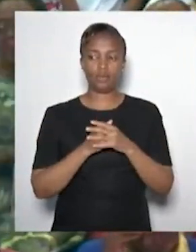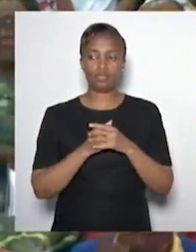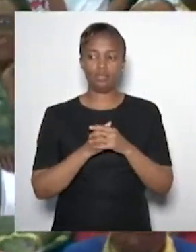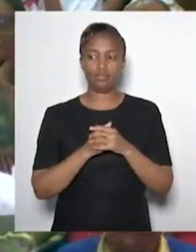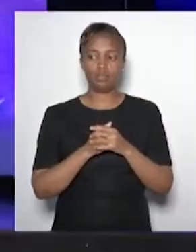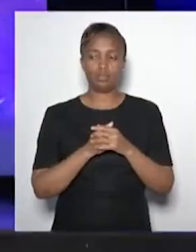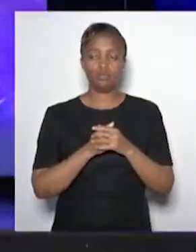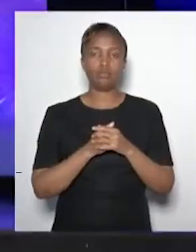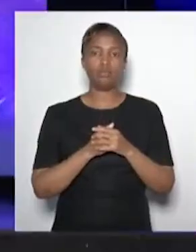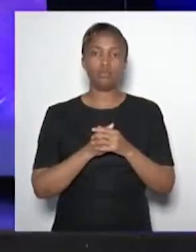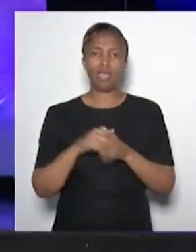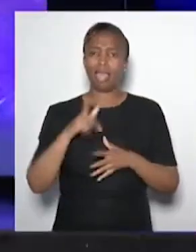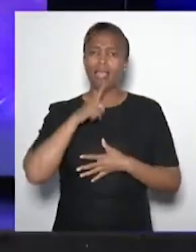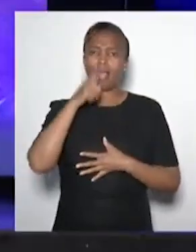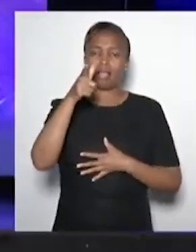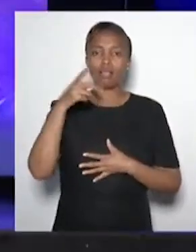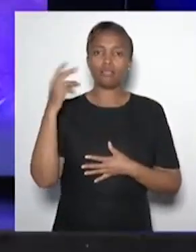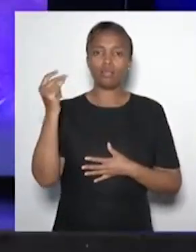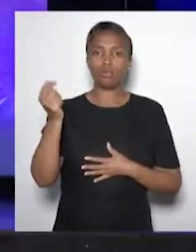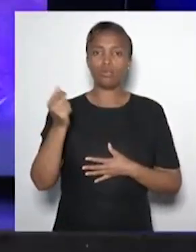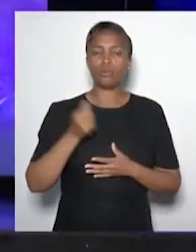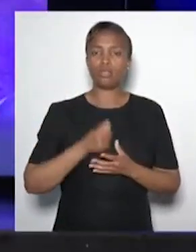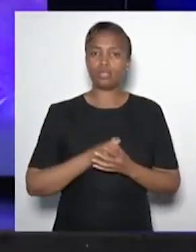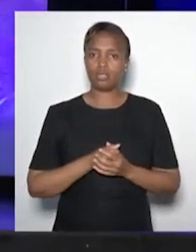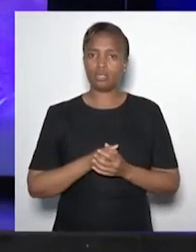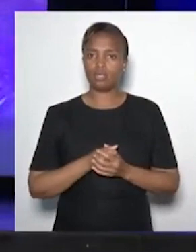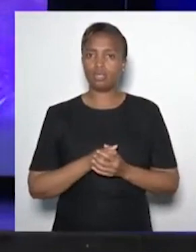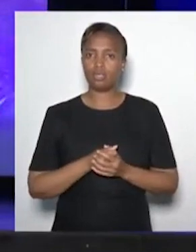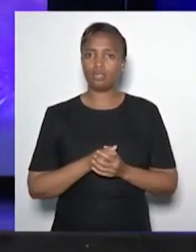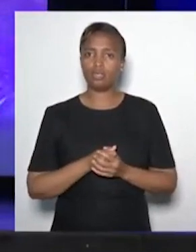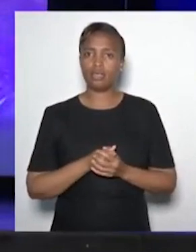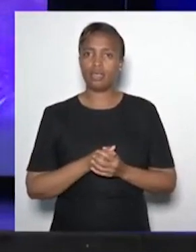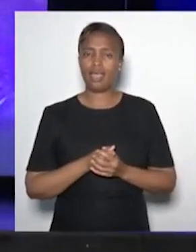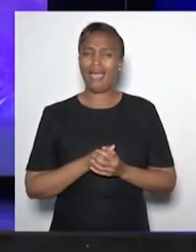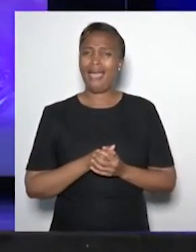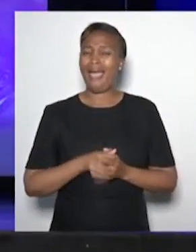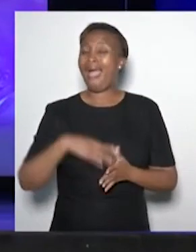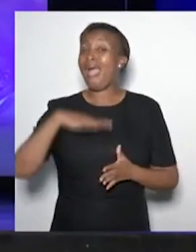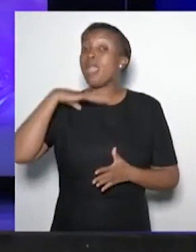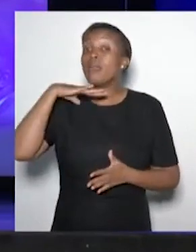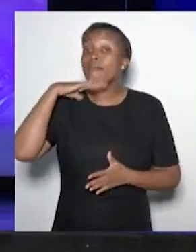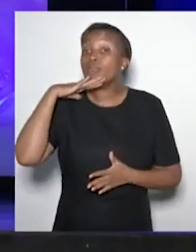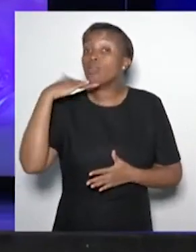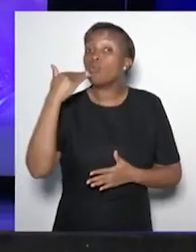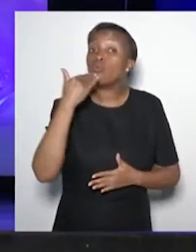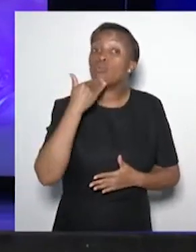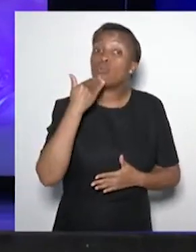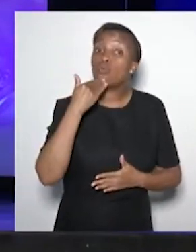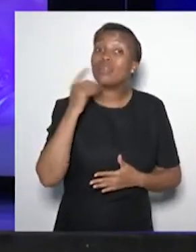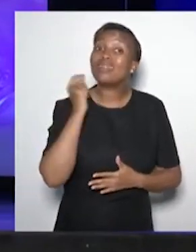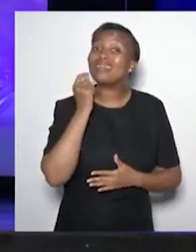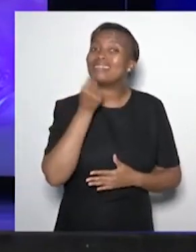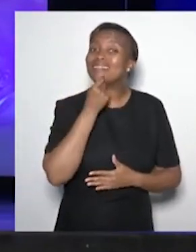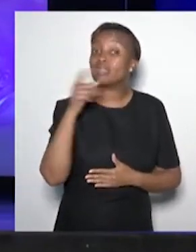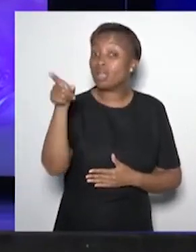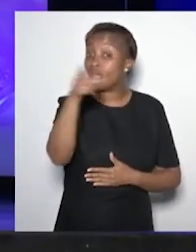I will tell you quickly who I mean by we.